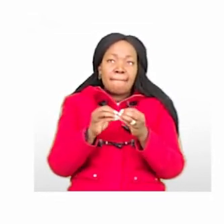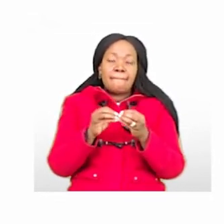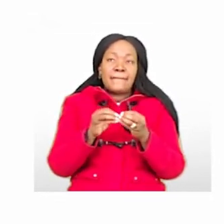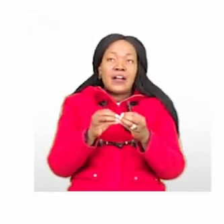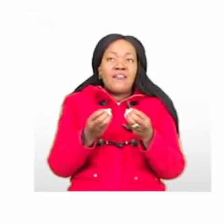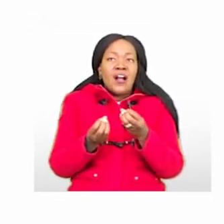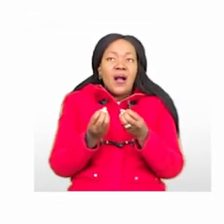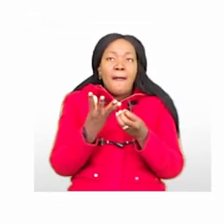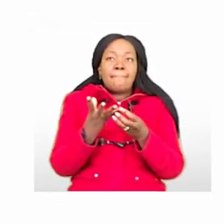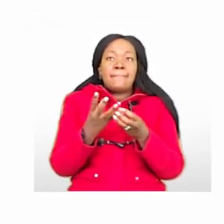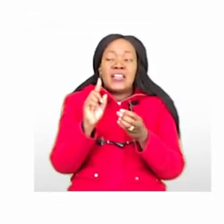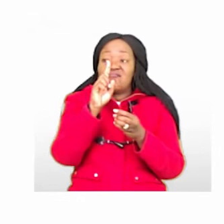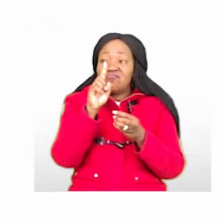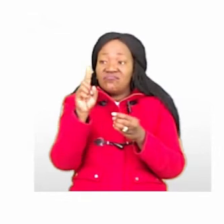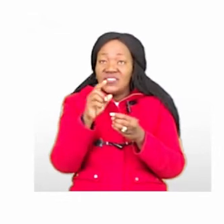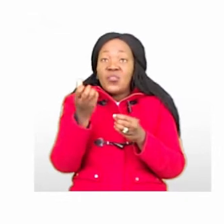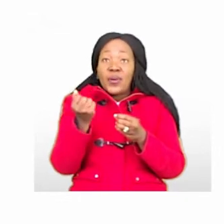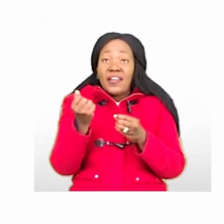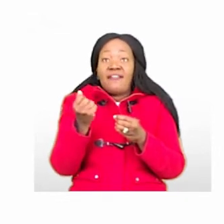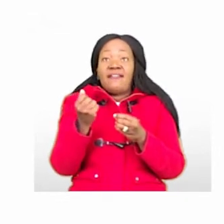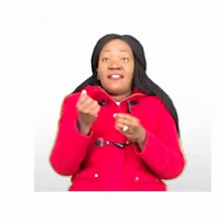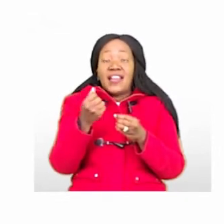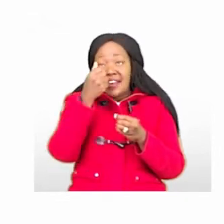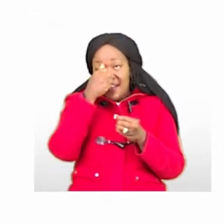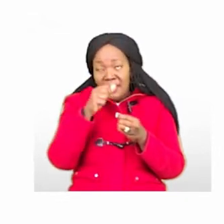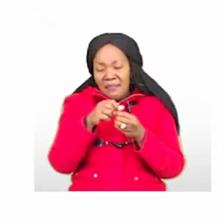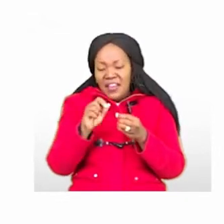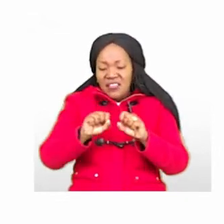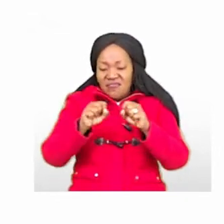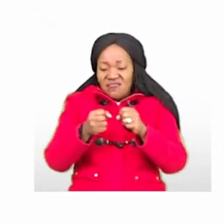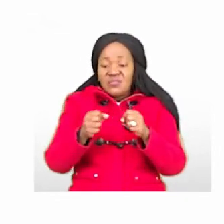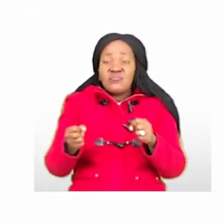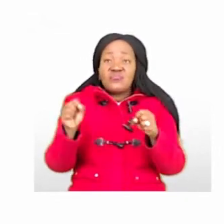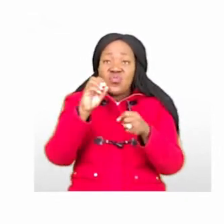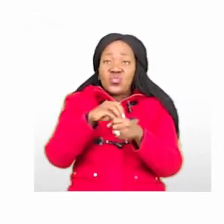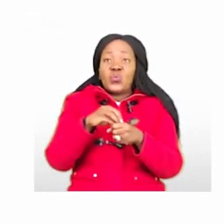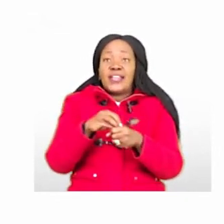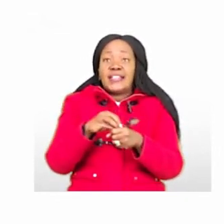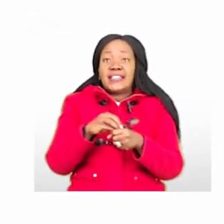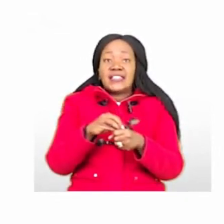blades. Remember to include the one on the ground. Now we need